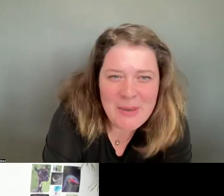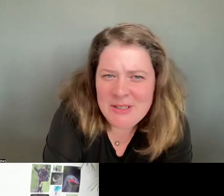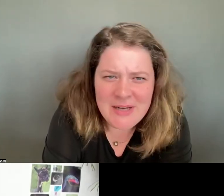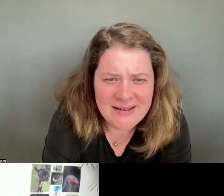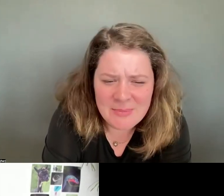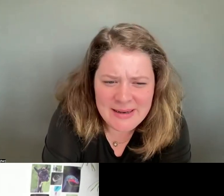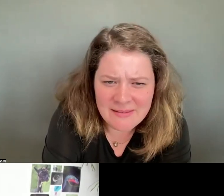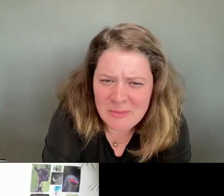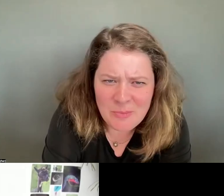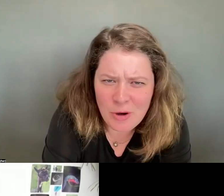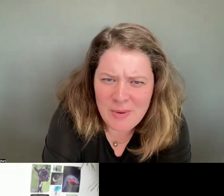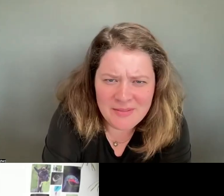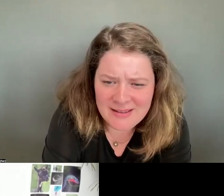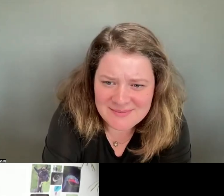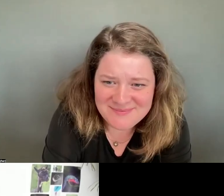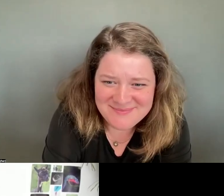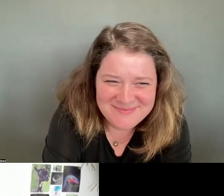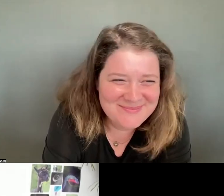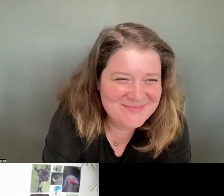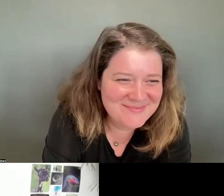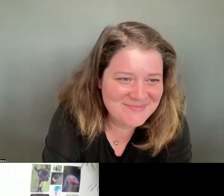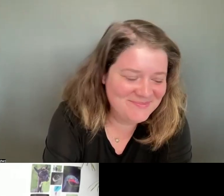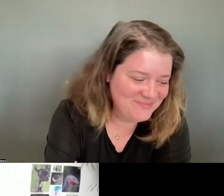Yeah, maybe you can explain a little bit more about that.